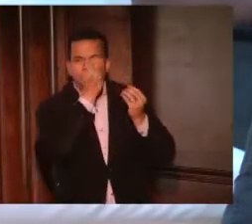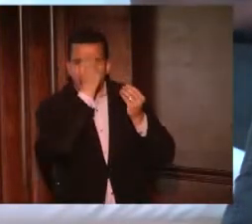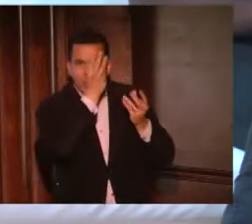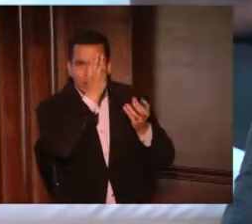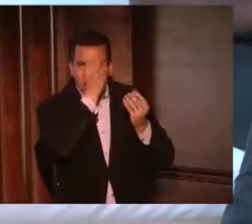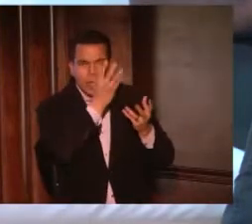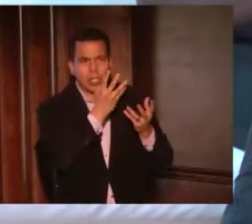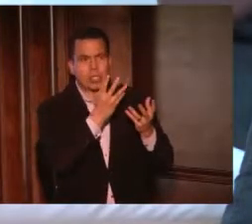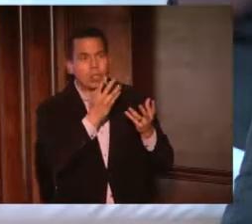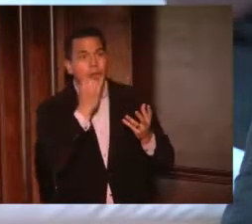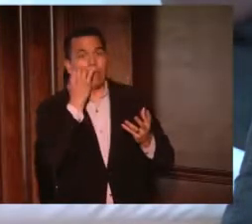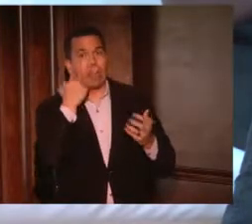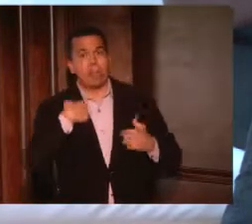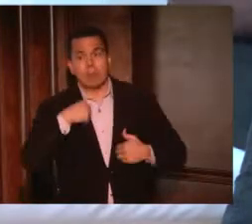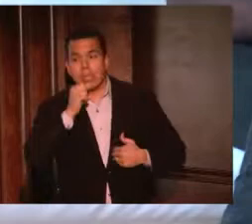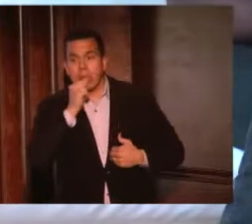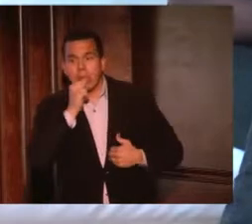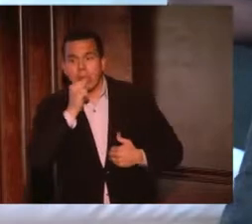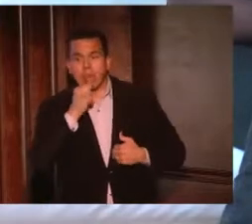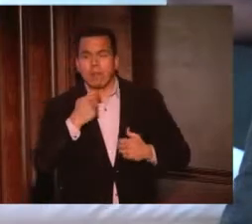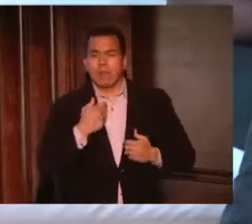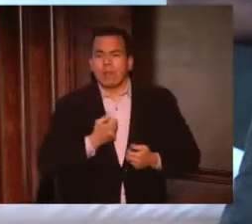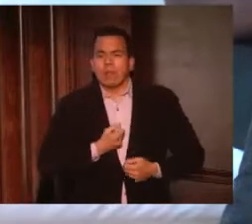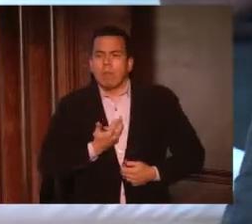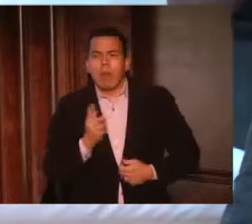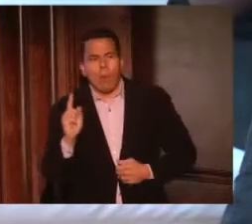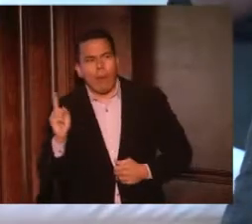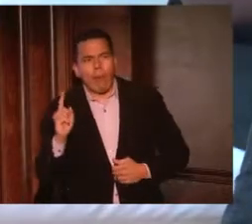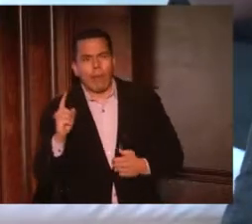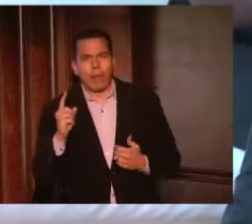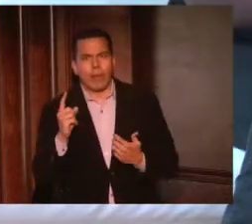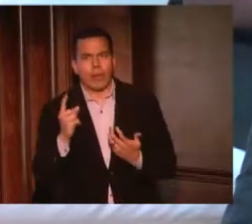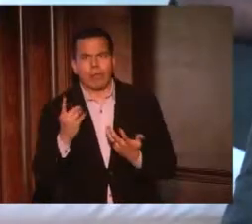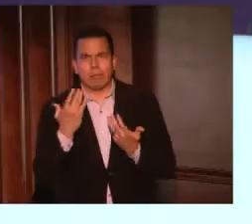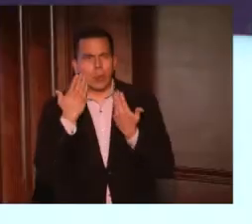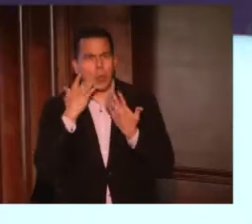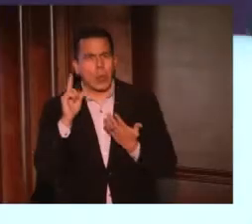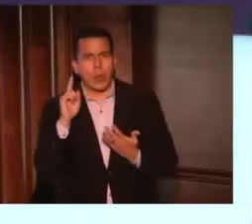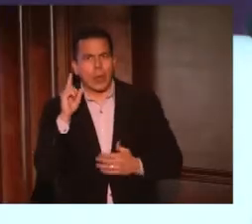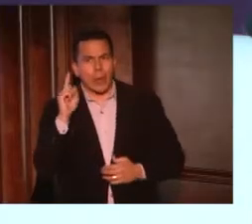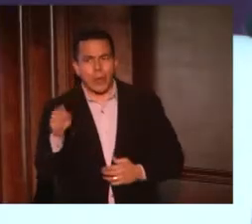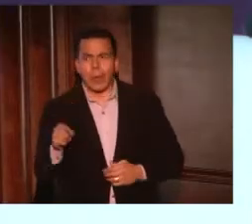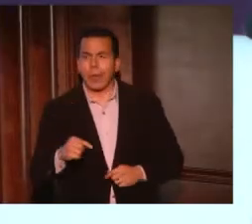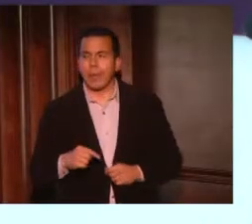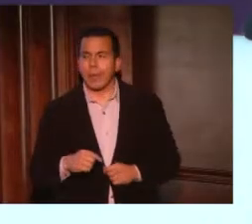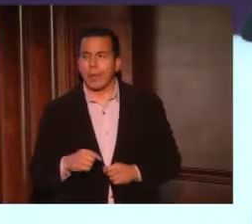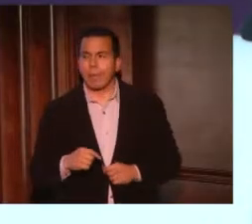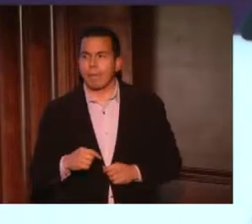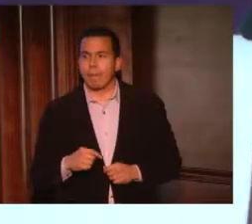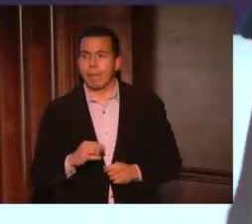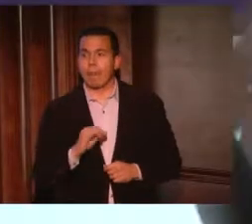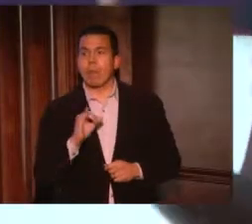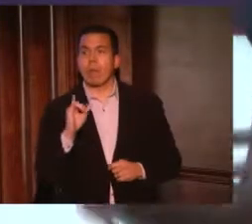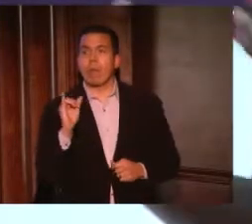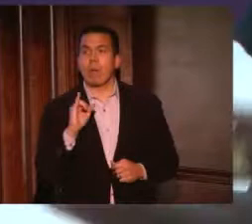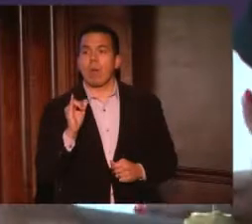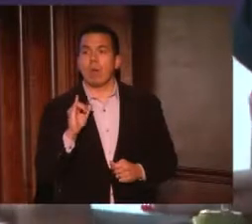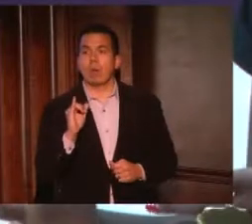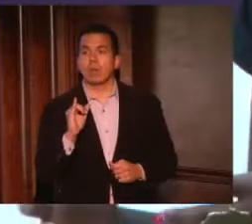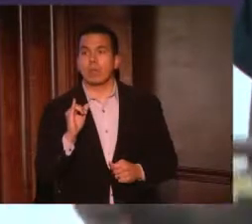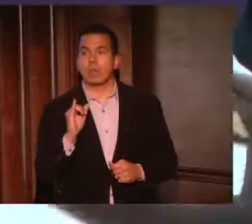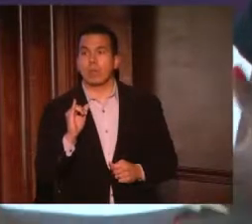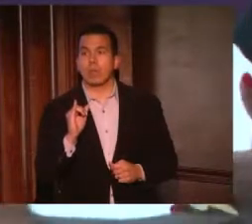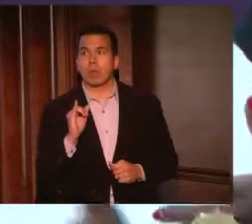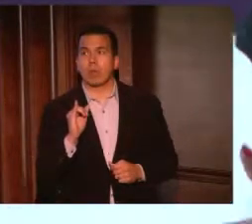all, where to go, who to talk to, a safe space for me to deal with the ordeal. And then also what had come